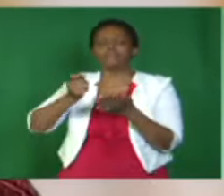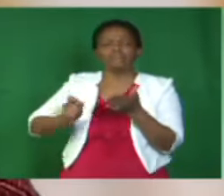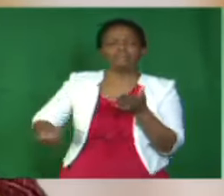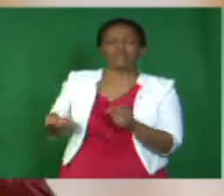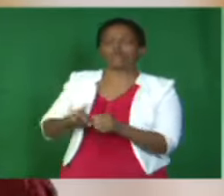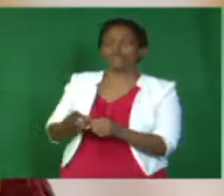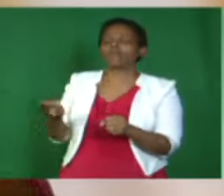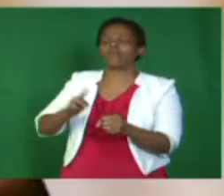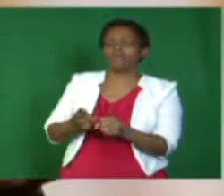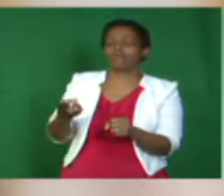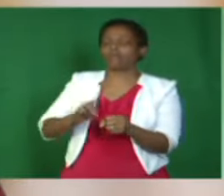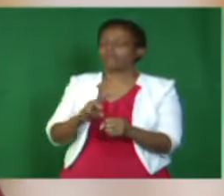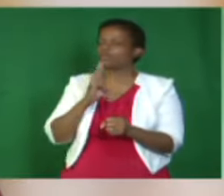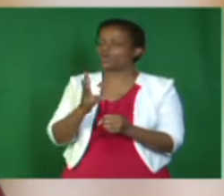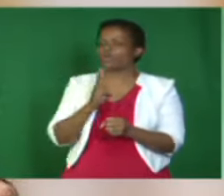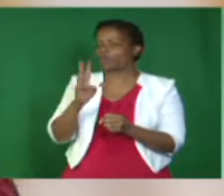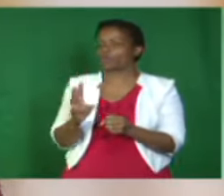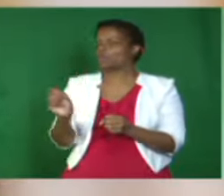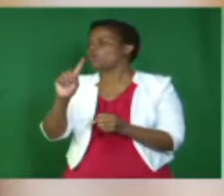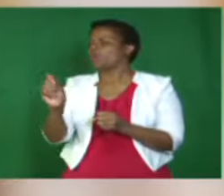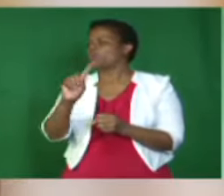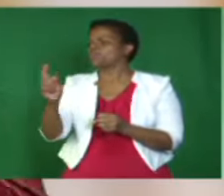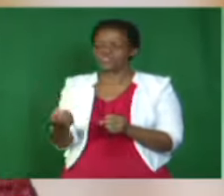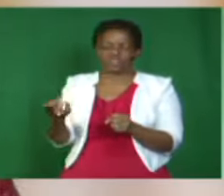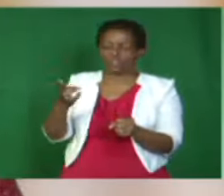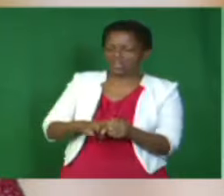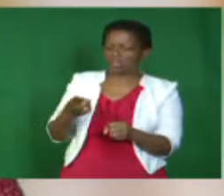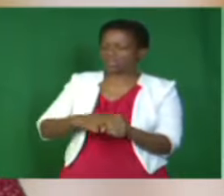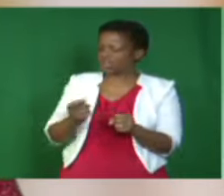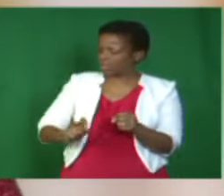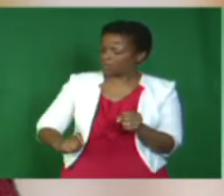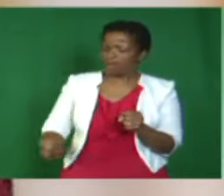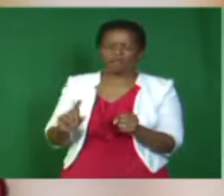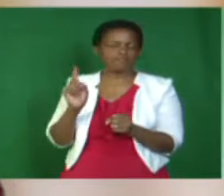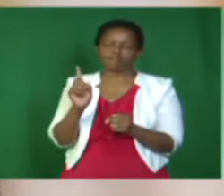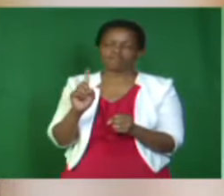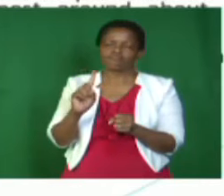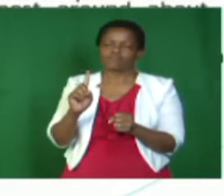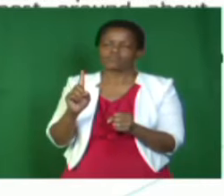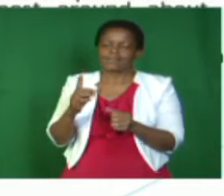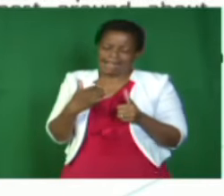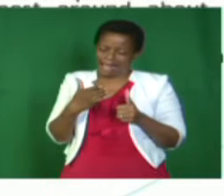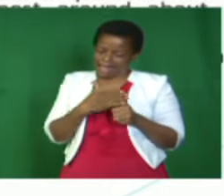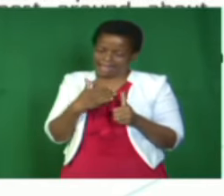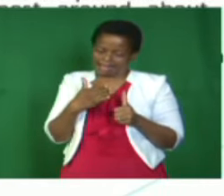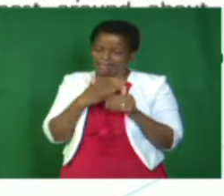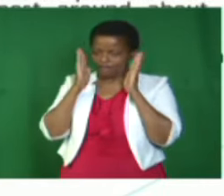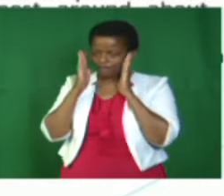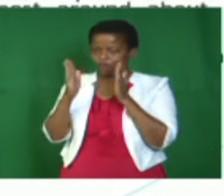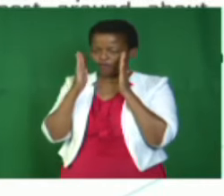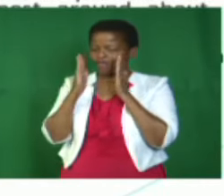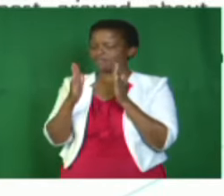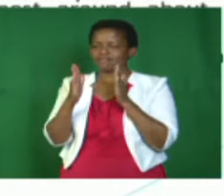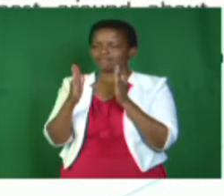For instance, do not repeat the question. Just go to the answer. And also, when I say you are straight to the point,